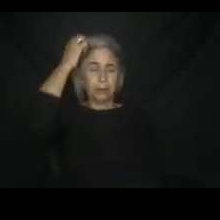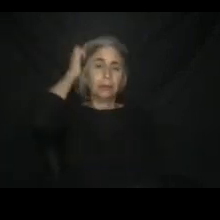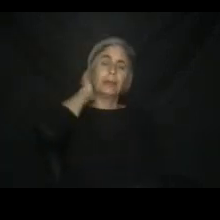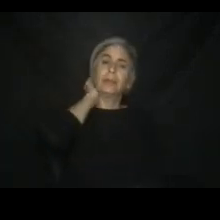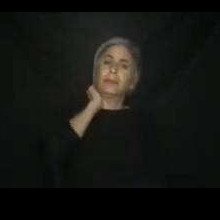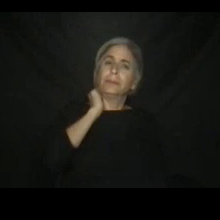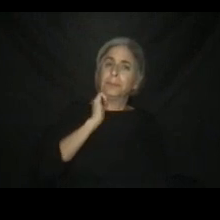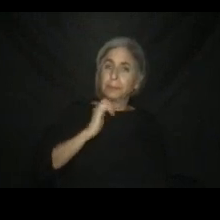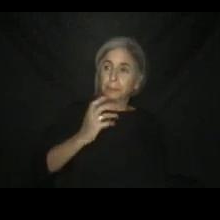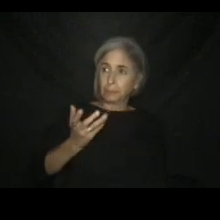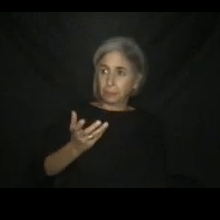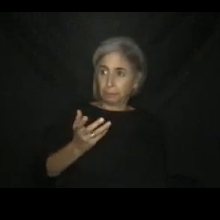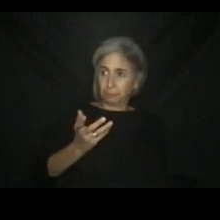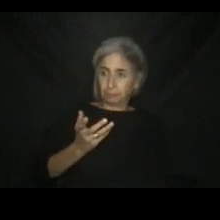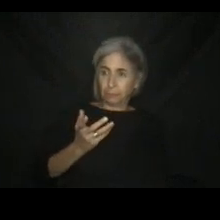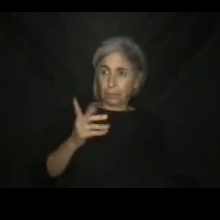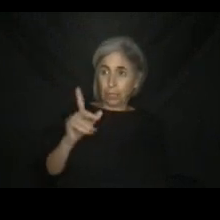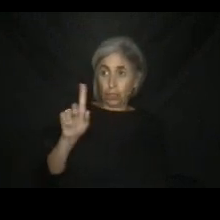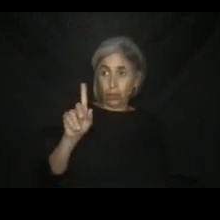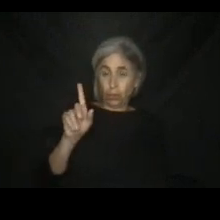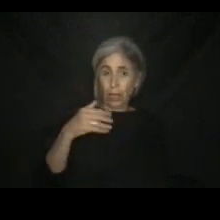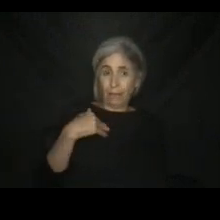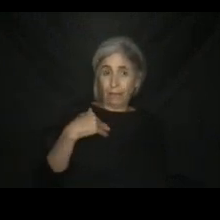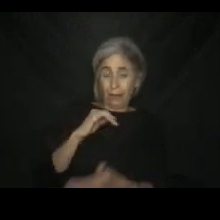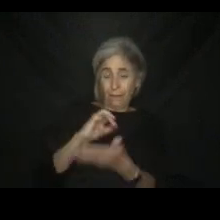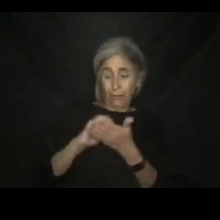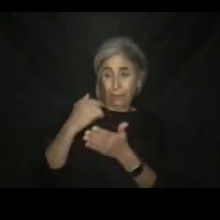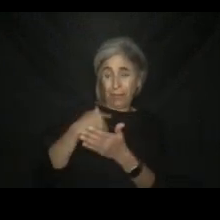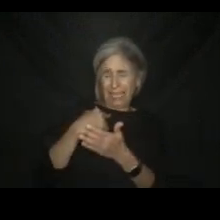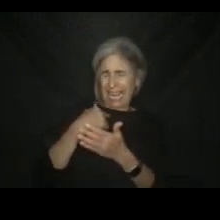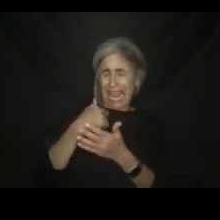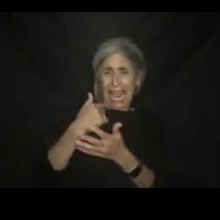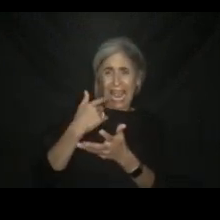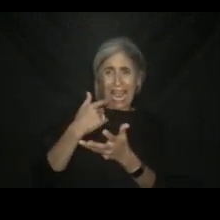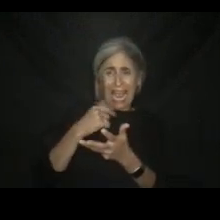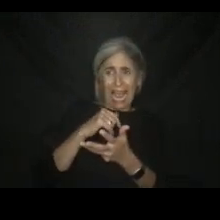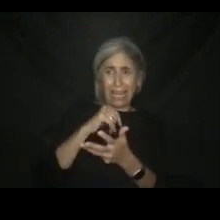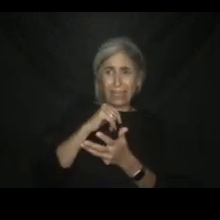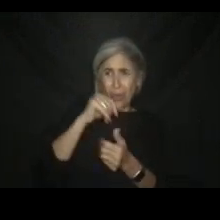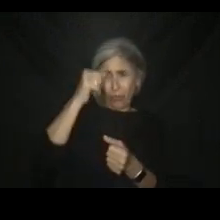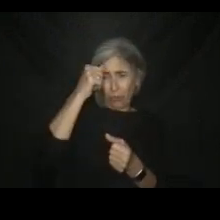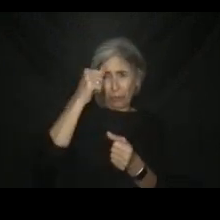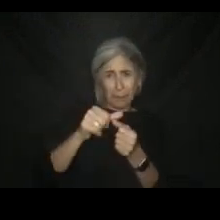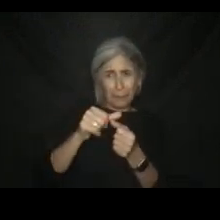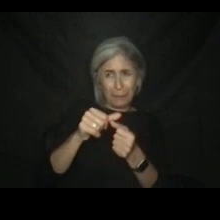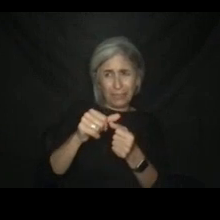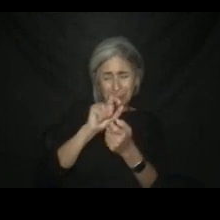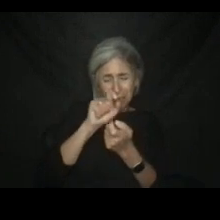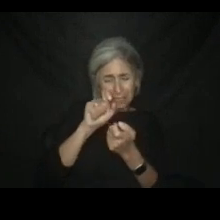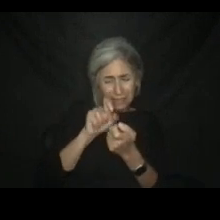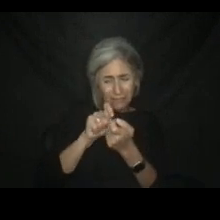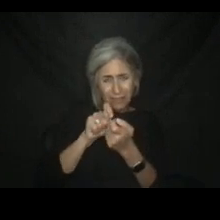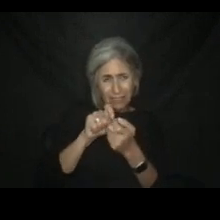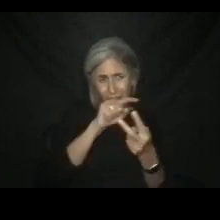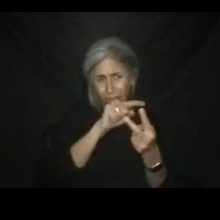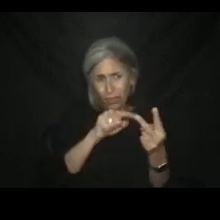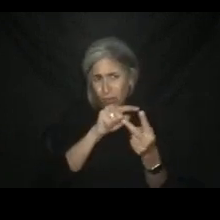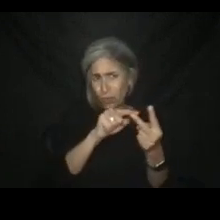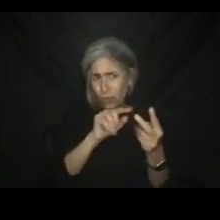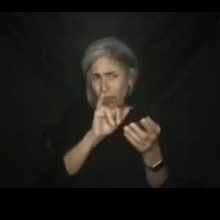You'll have to forgive me. Off the top of my head, I don't recall specifically which projects